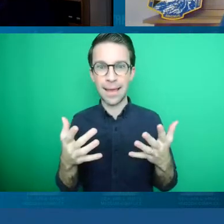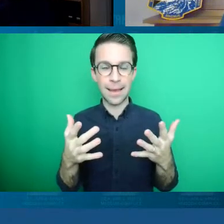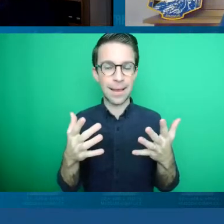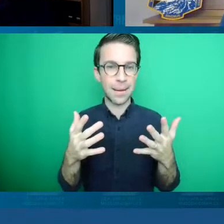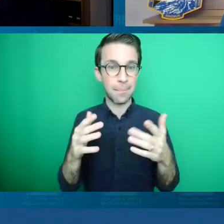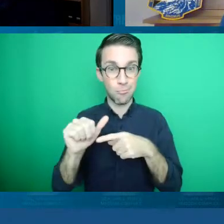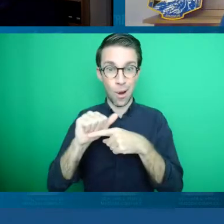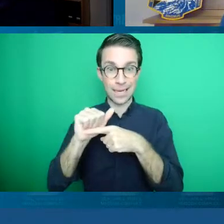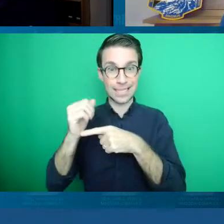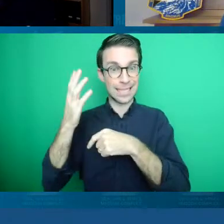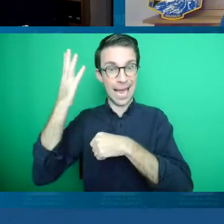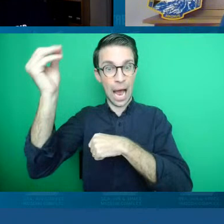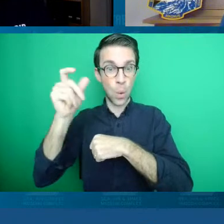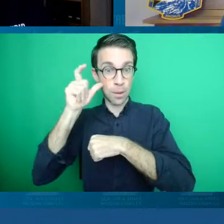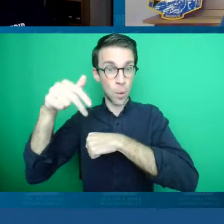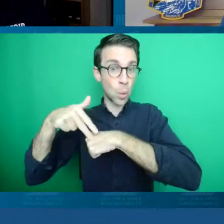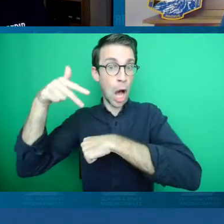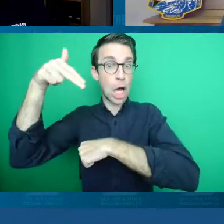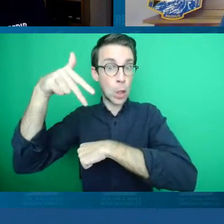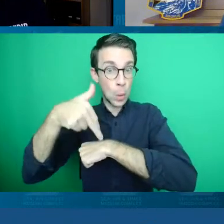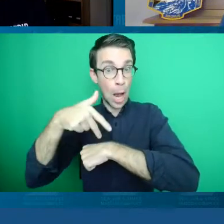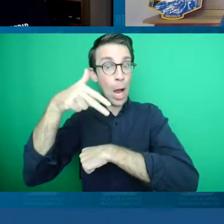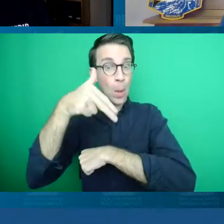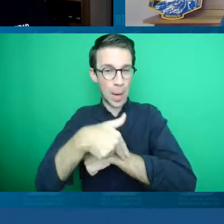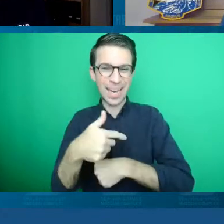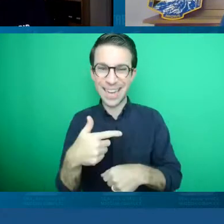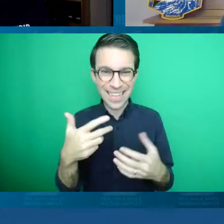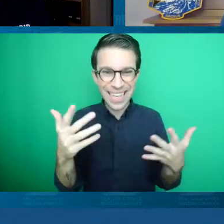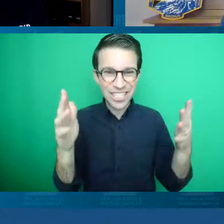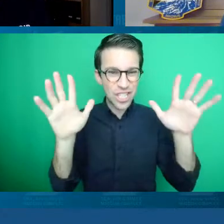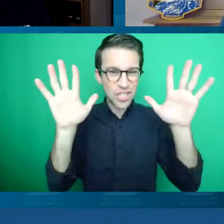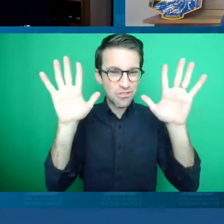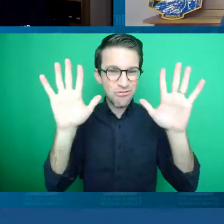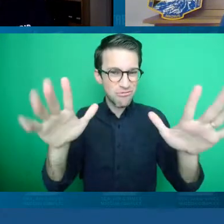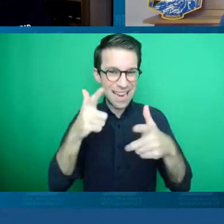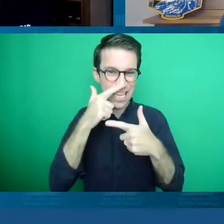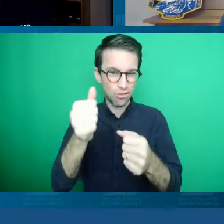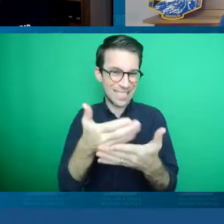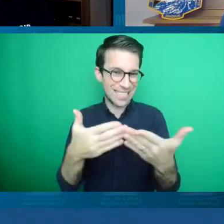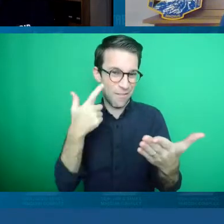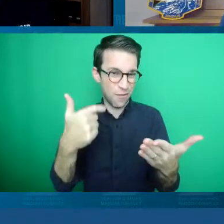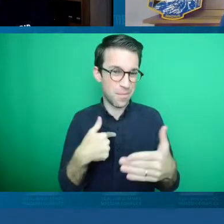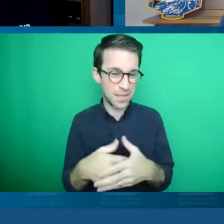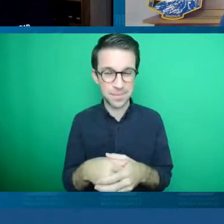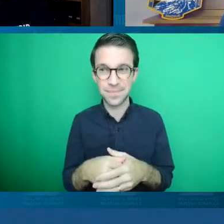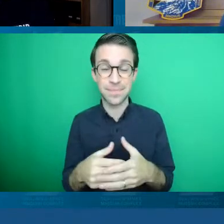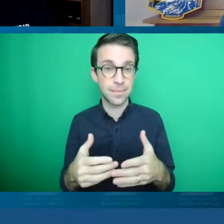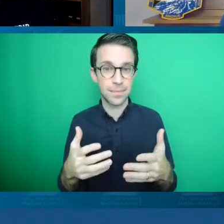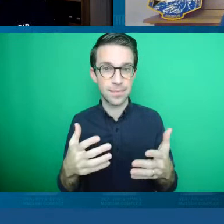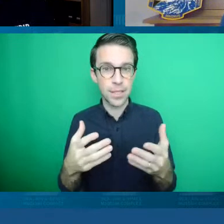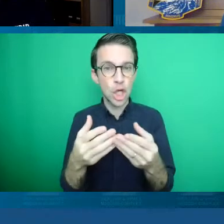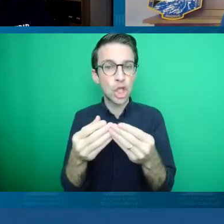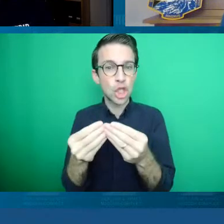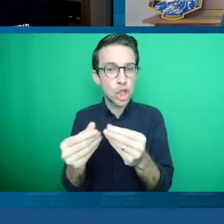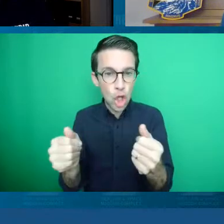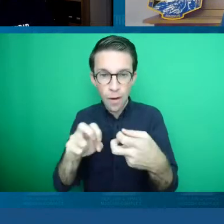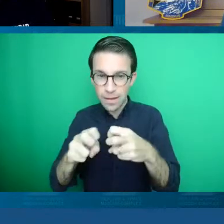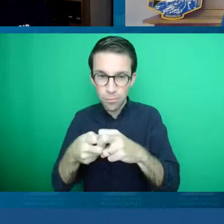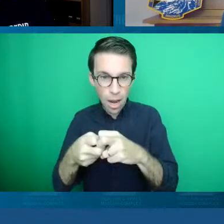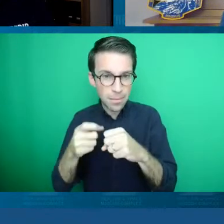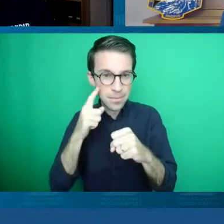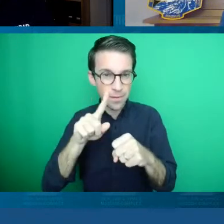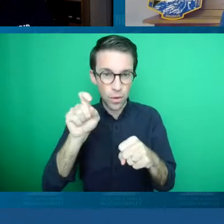on the moon. It's just great, interesting stuff for me. Solving problems for questions we never thought we'd